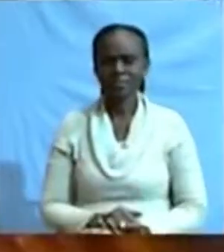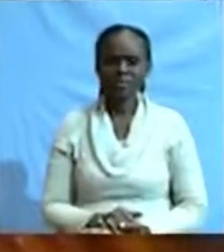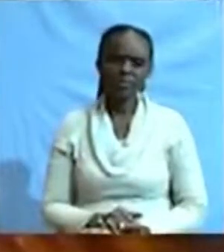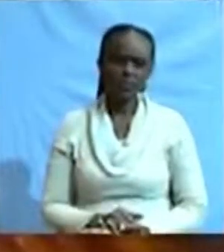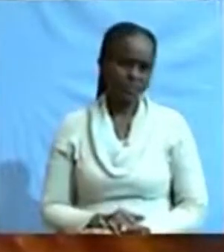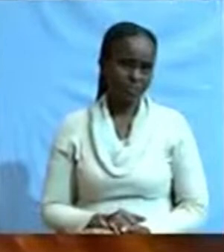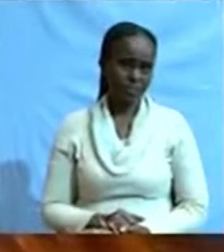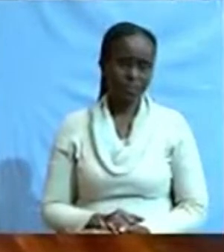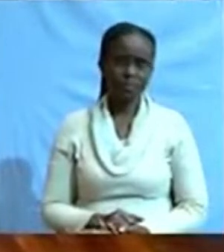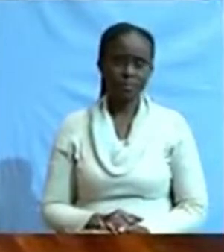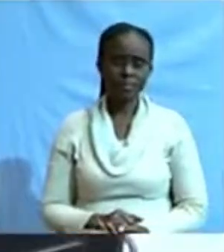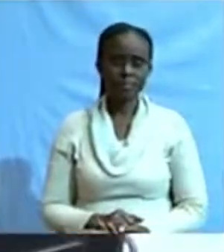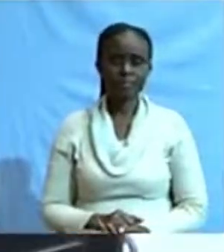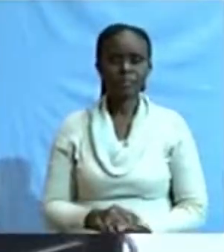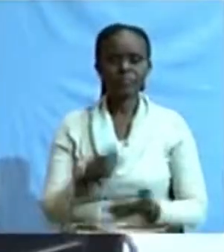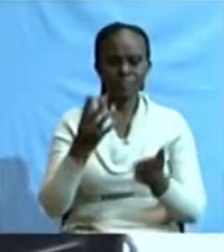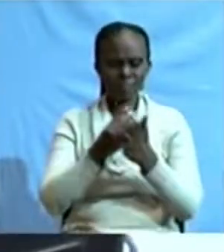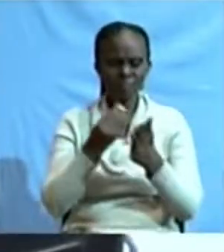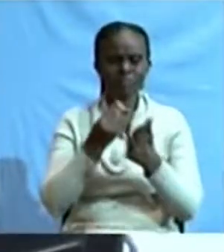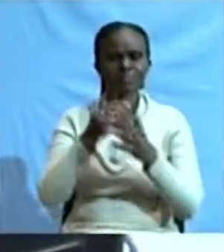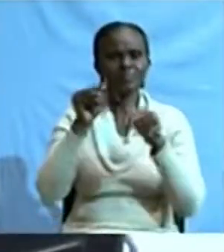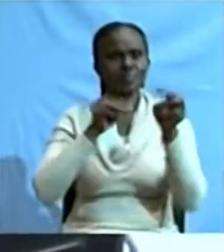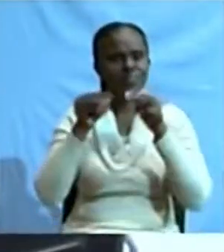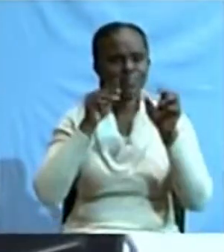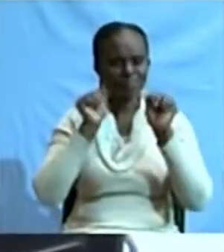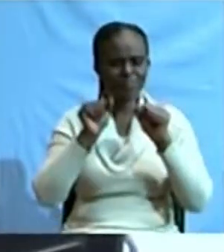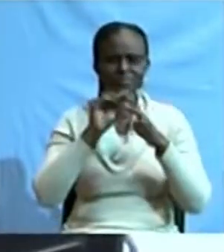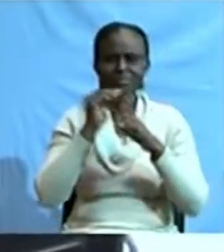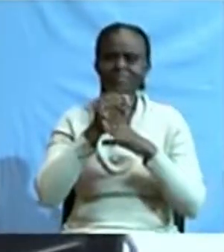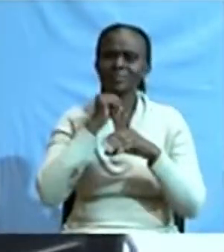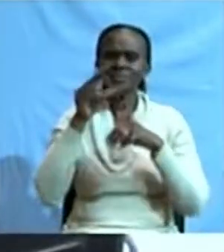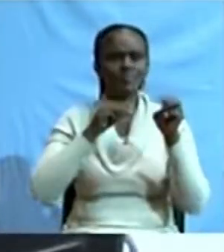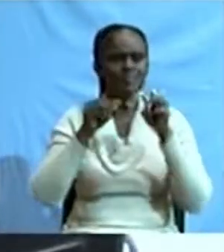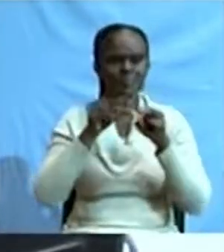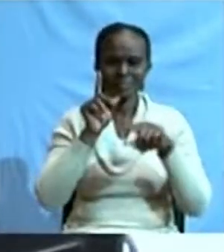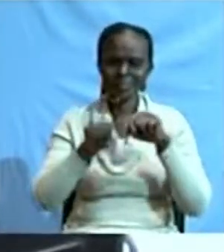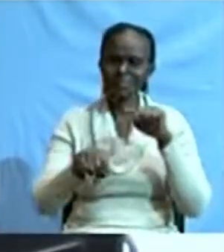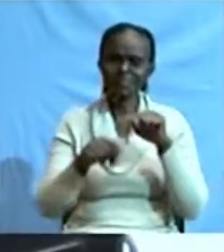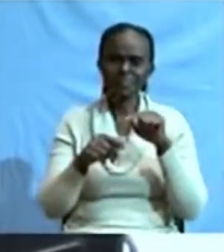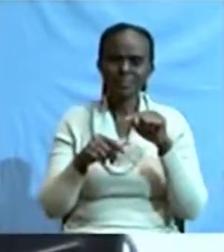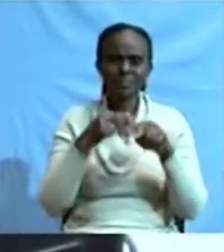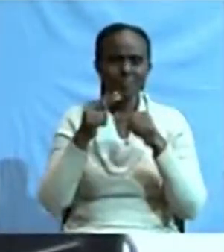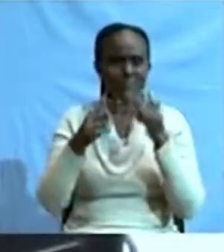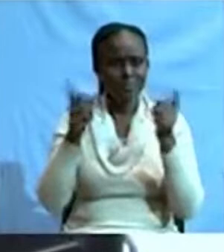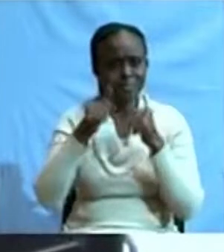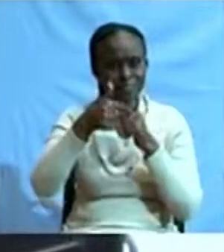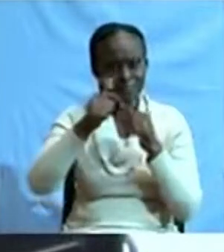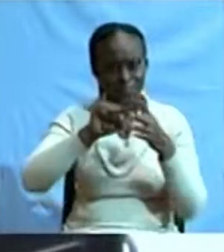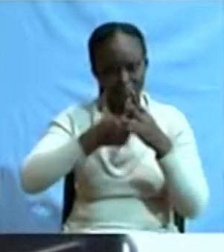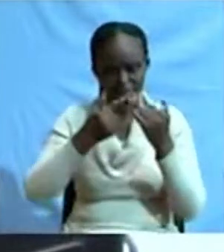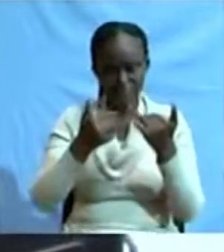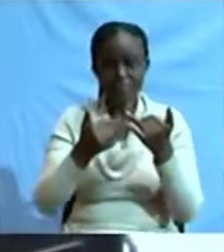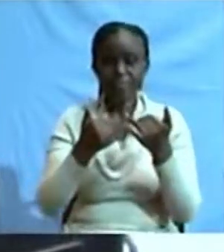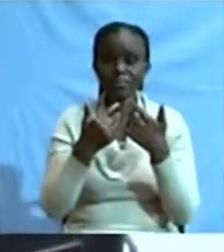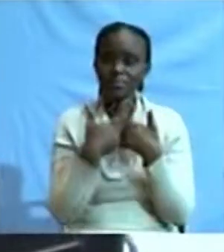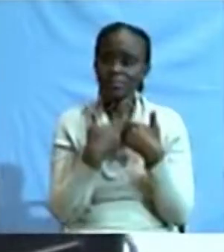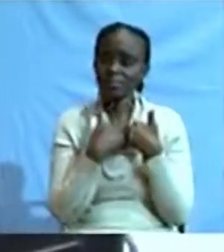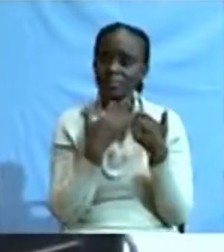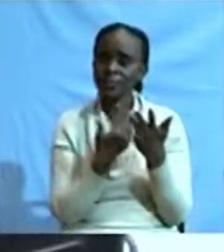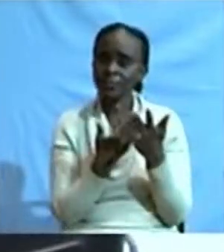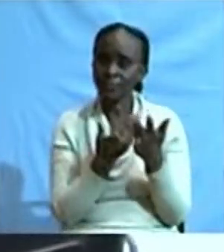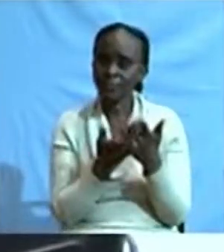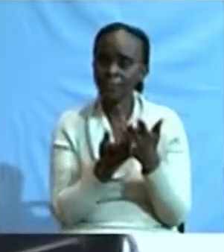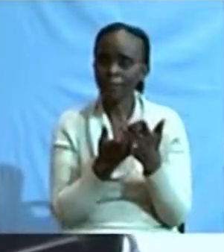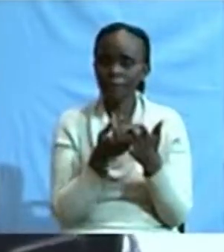Are your charges affordable or they are not affordable? Because there are many reasons. It means when you begin to bring